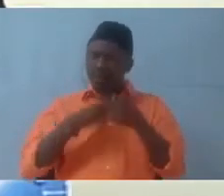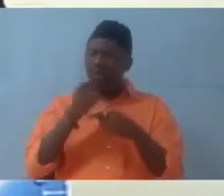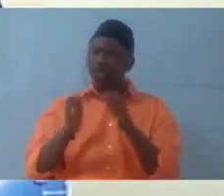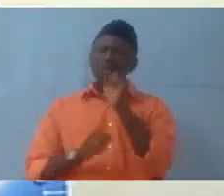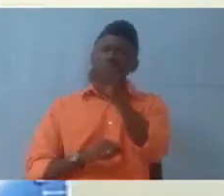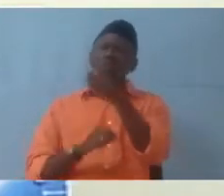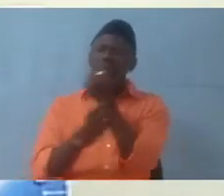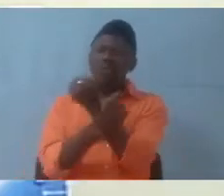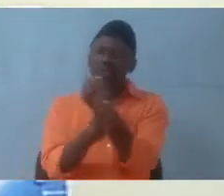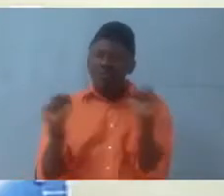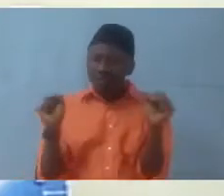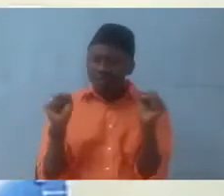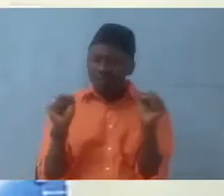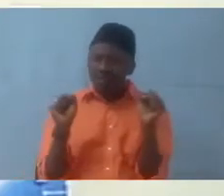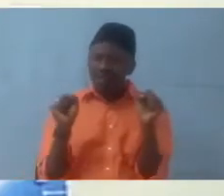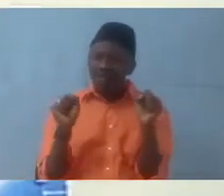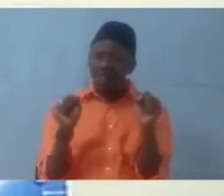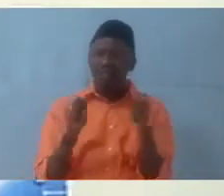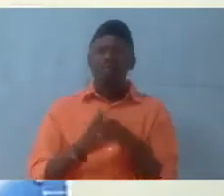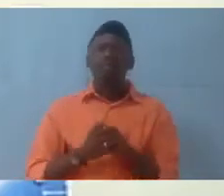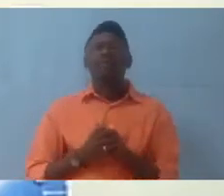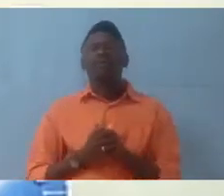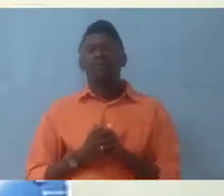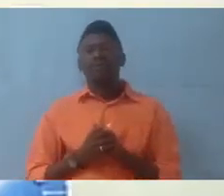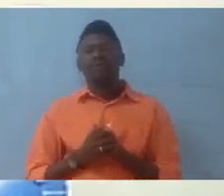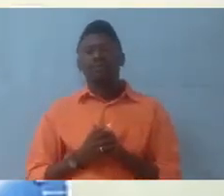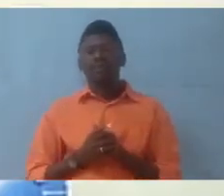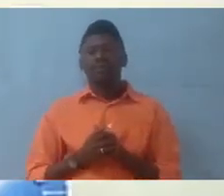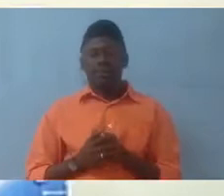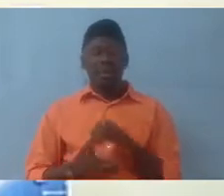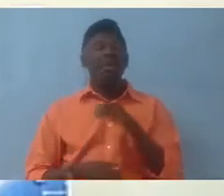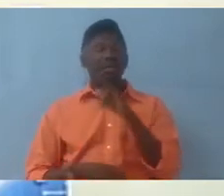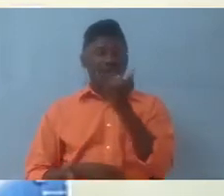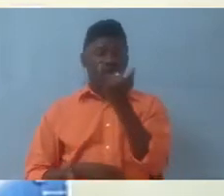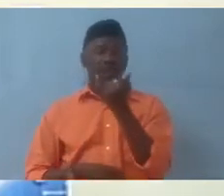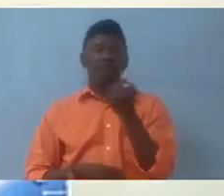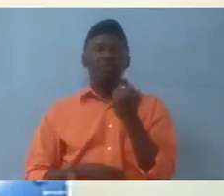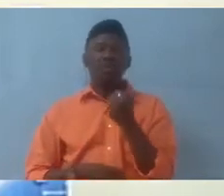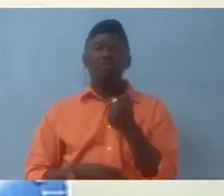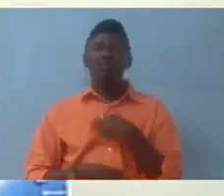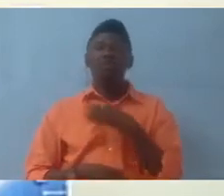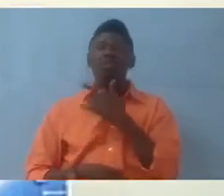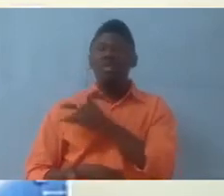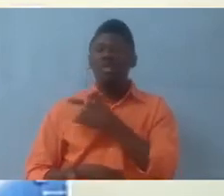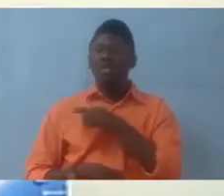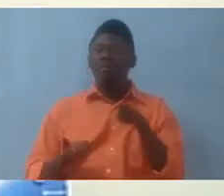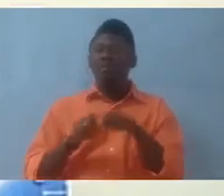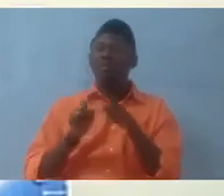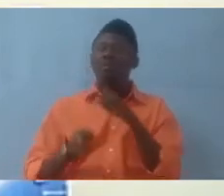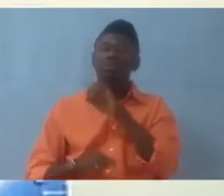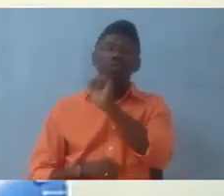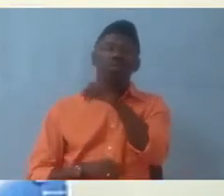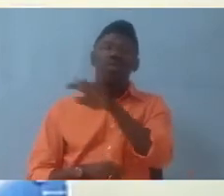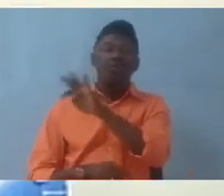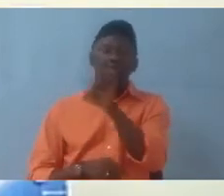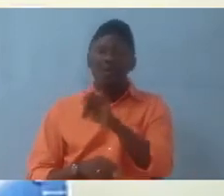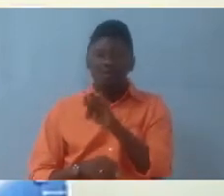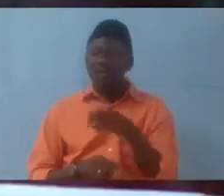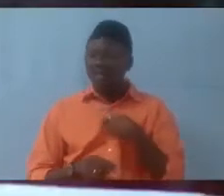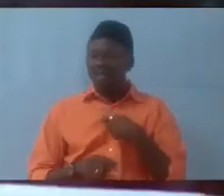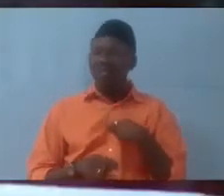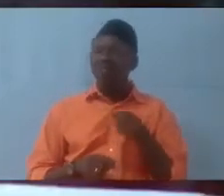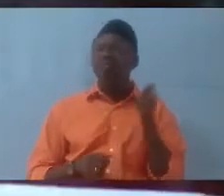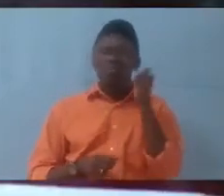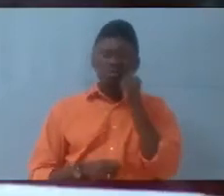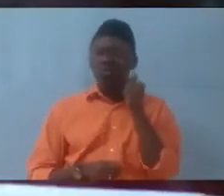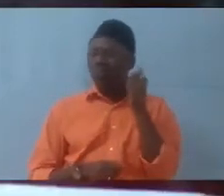was, because in fact, mainly based on the fact that you live with your family and they are constantly worried about your safety. Ah, jahle ona